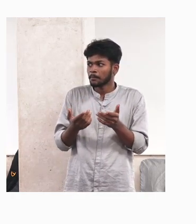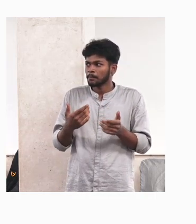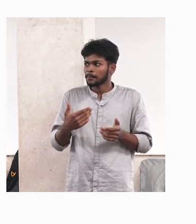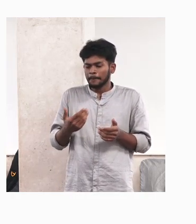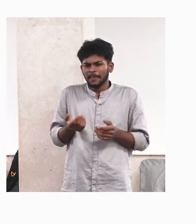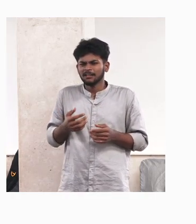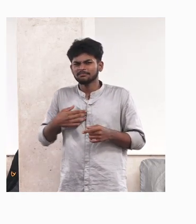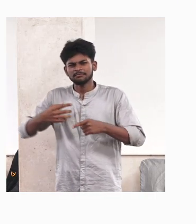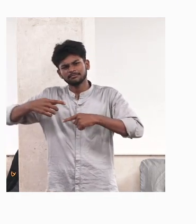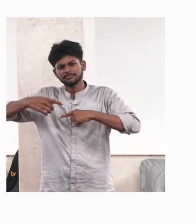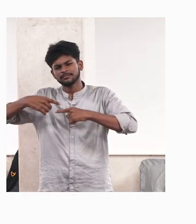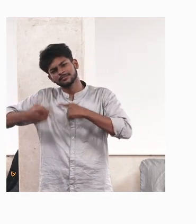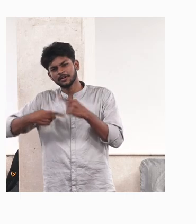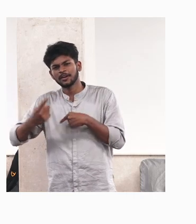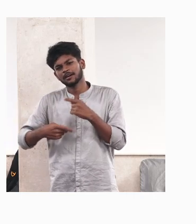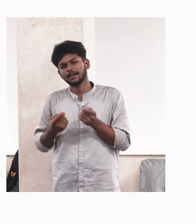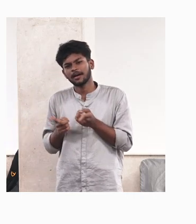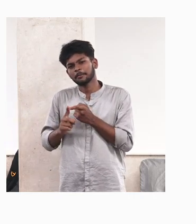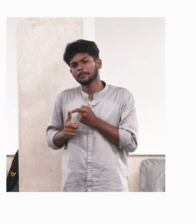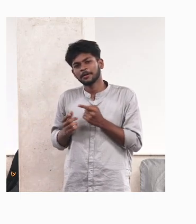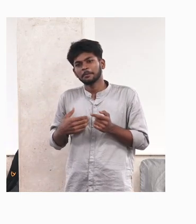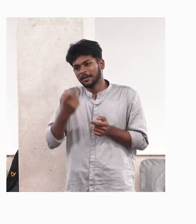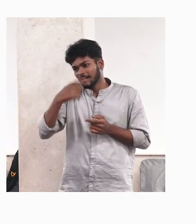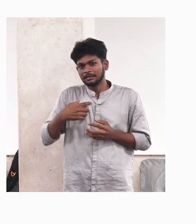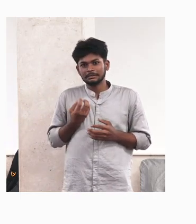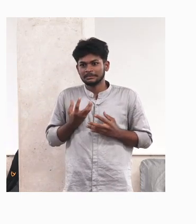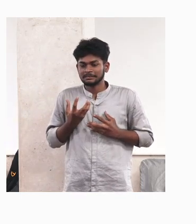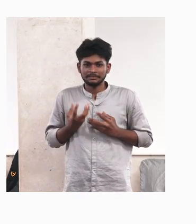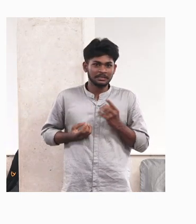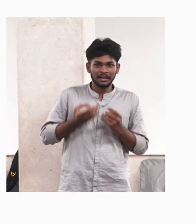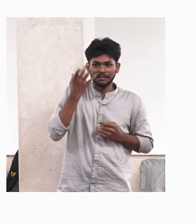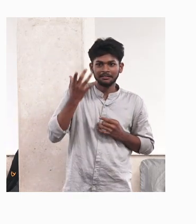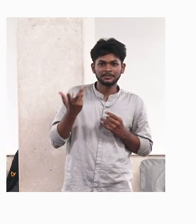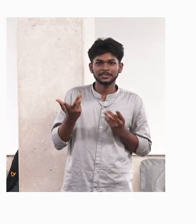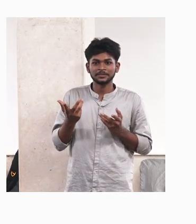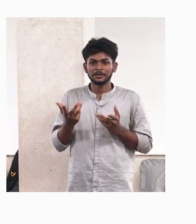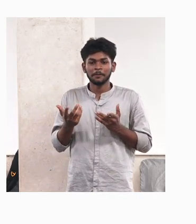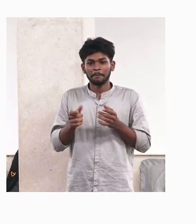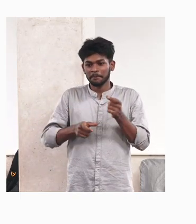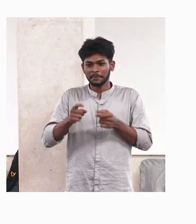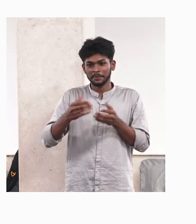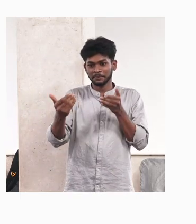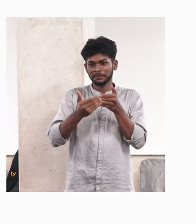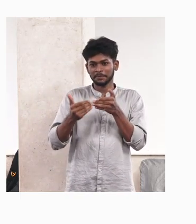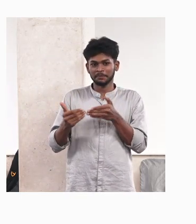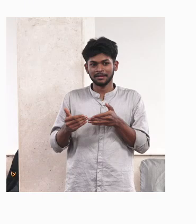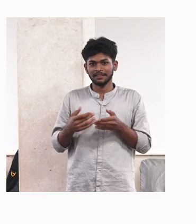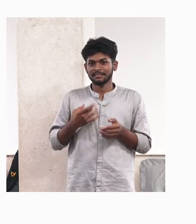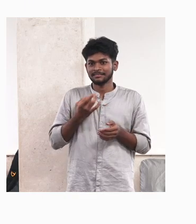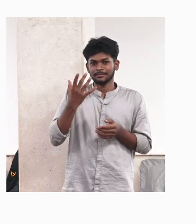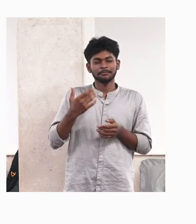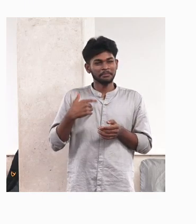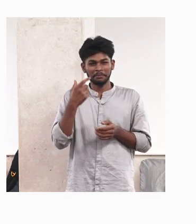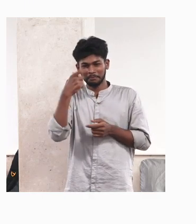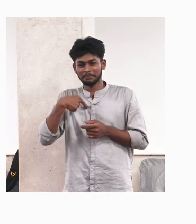always this what to say, I'm aggressive in conferences, all that, but because of my passion and